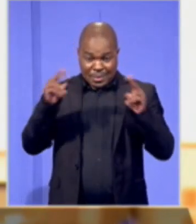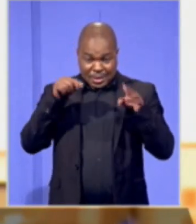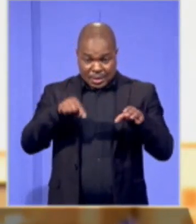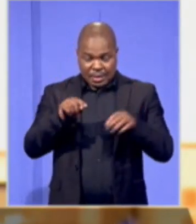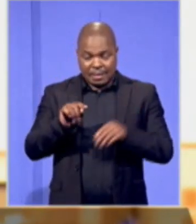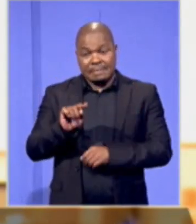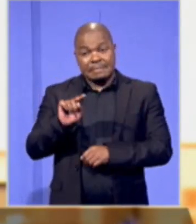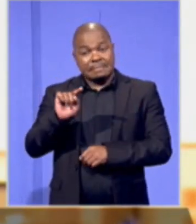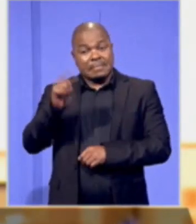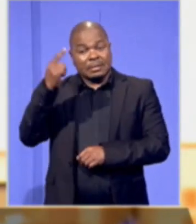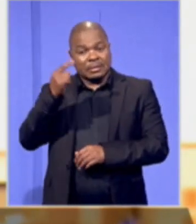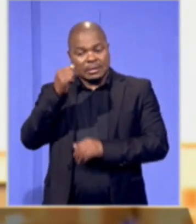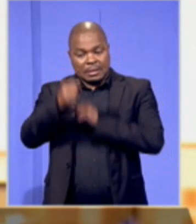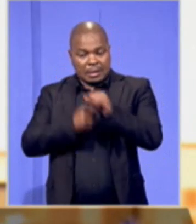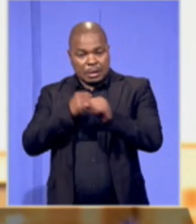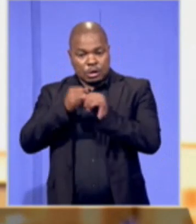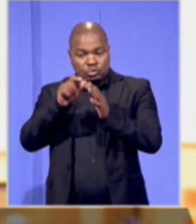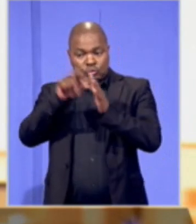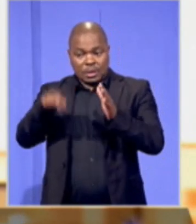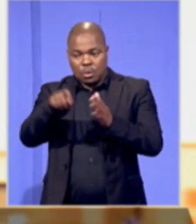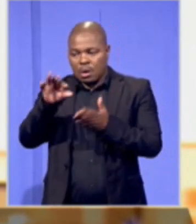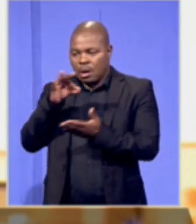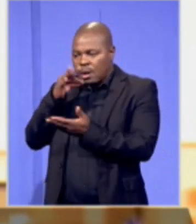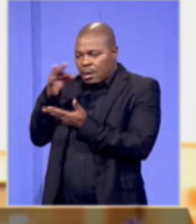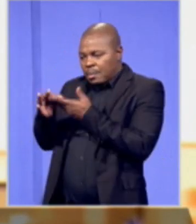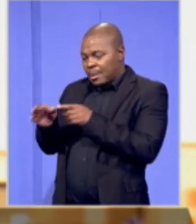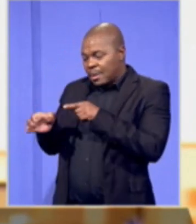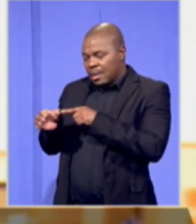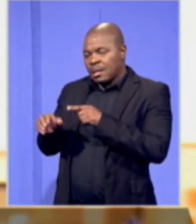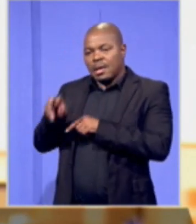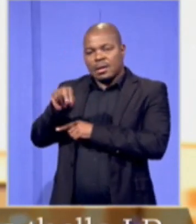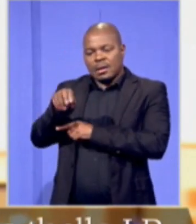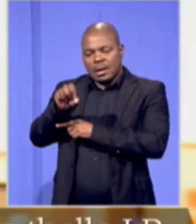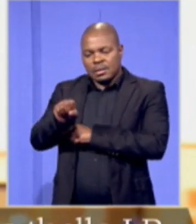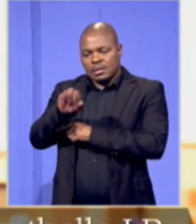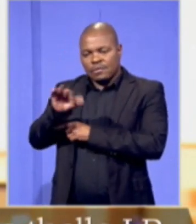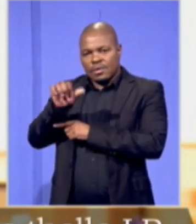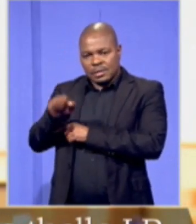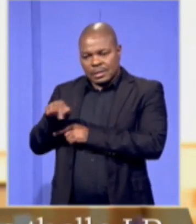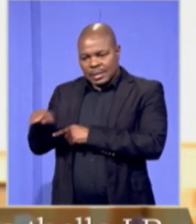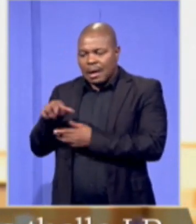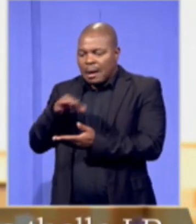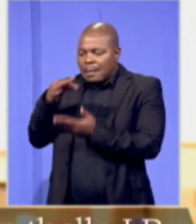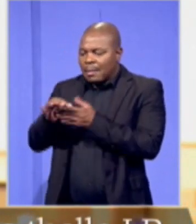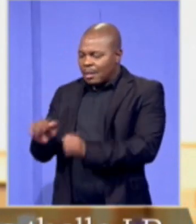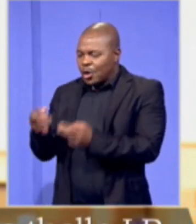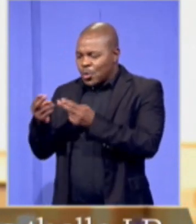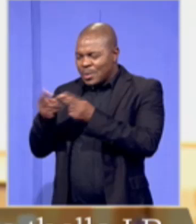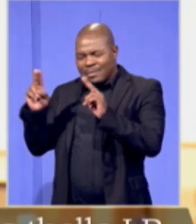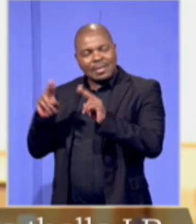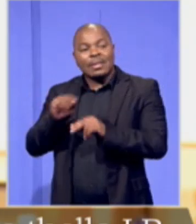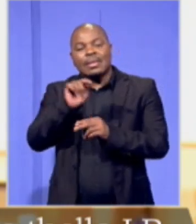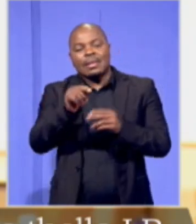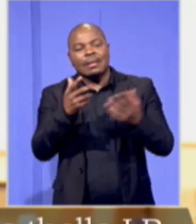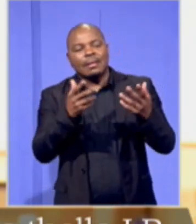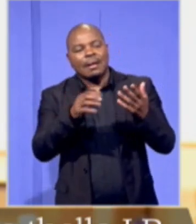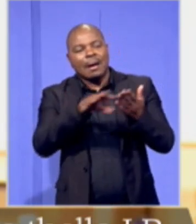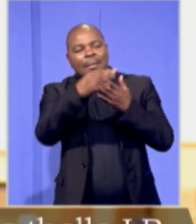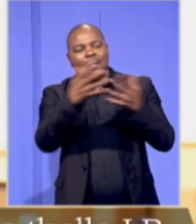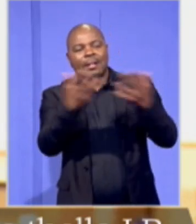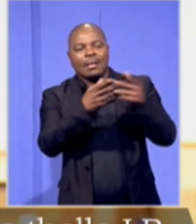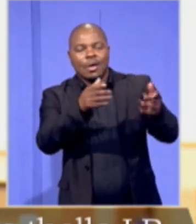first entering students whom when they were applying for NSFAS, they applied the one for the college, not the one for the university. So when they come